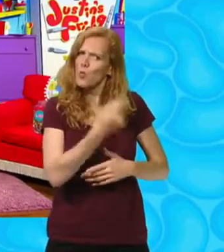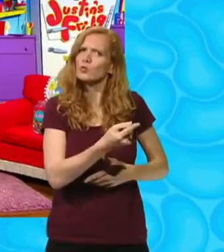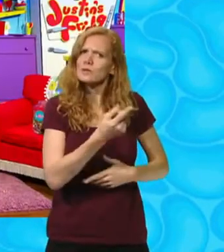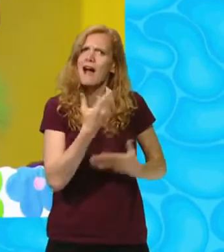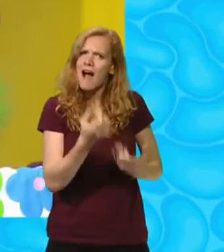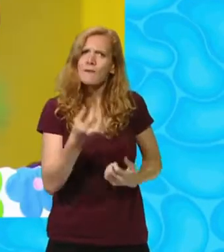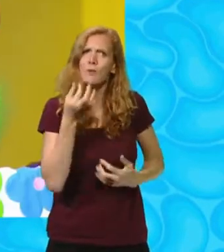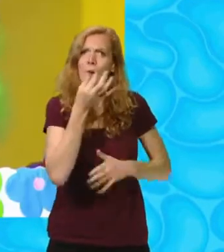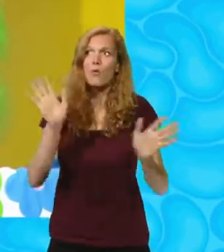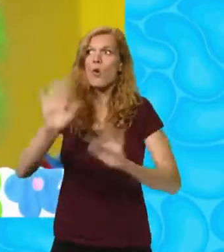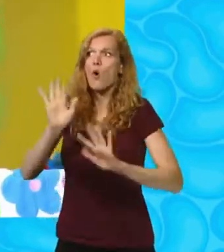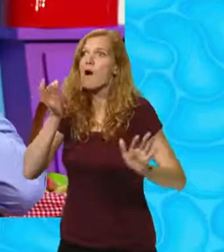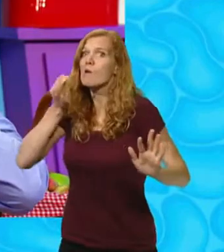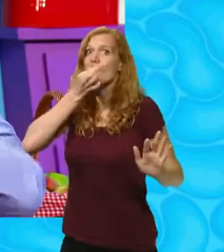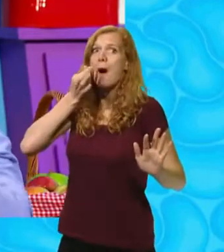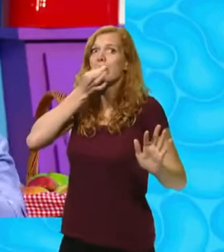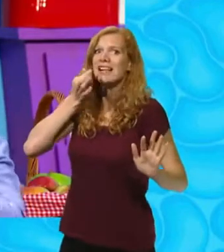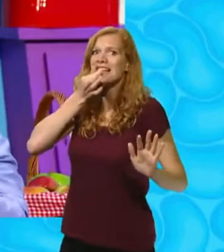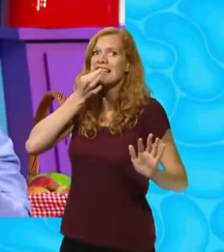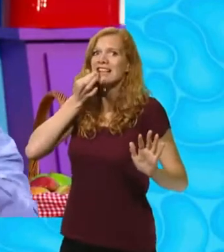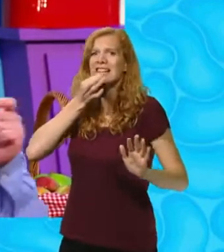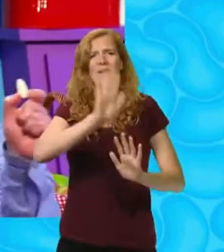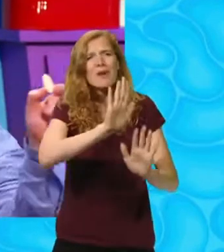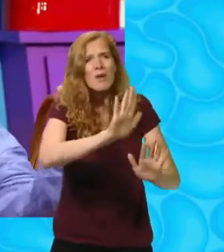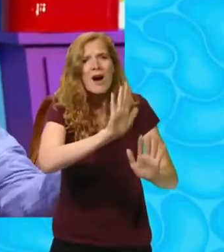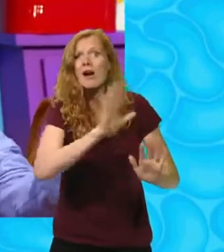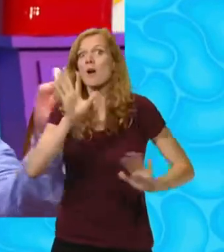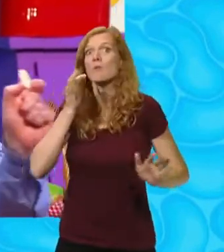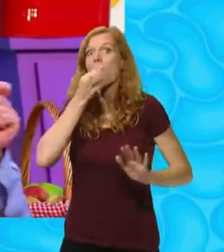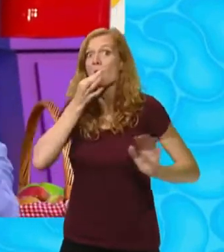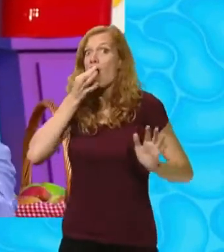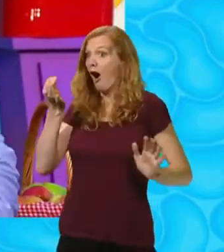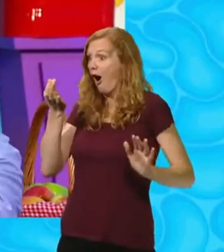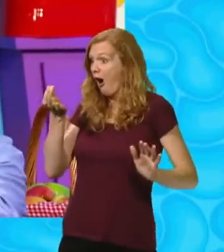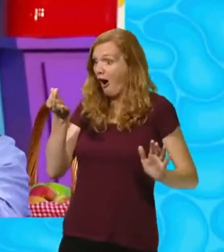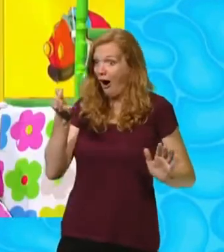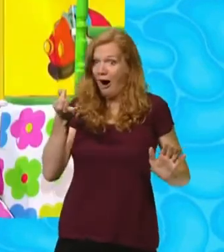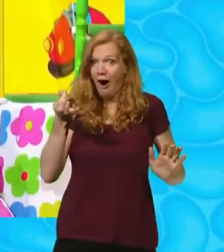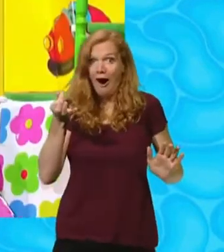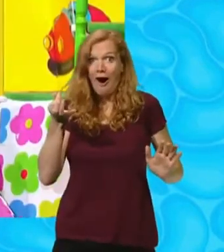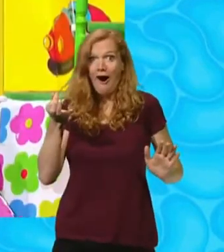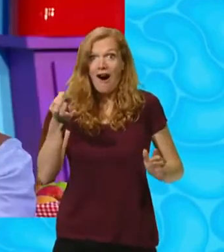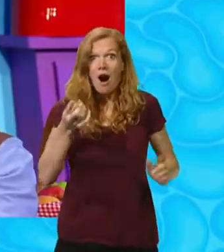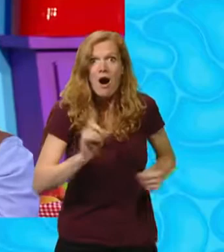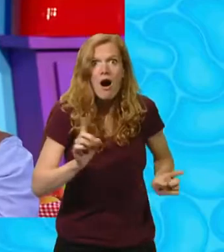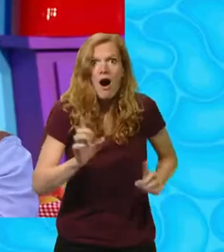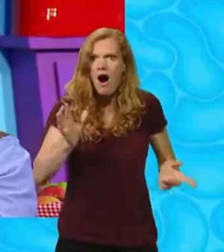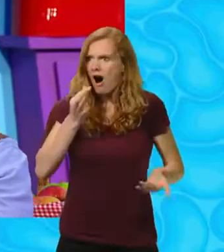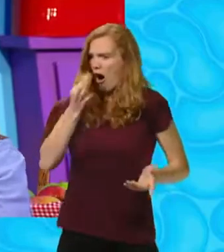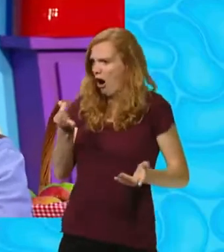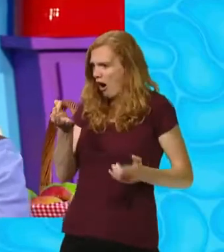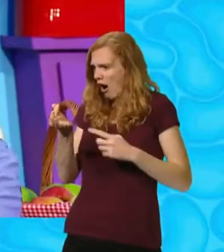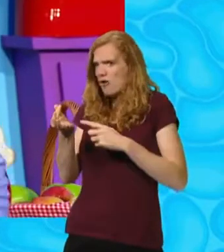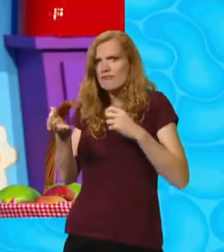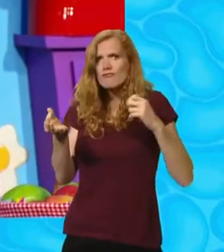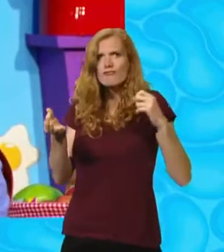Little Monster, no waggling. Hang on, Robert, look. I don't believe it. My tooth has come out. What? Yes, yes, it's very odd.